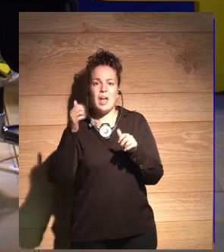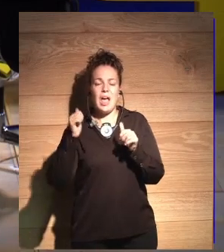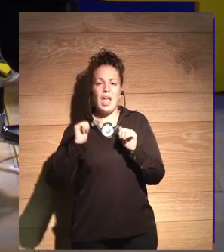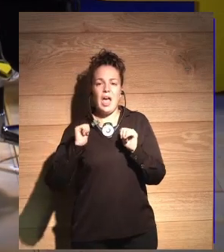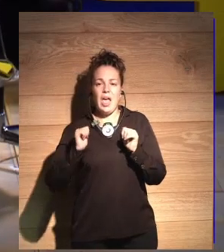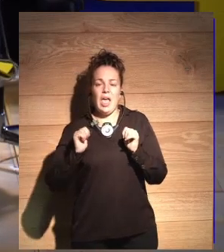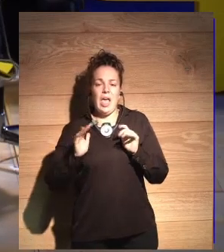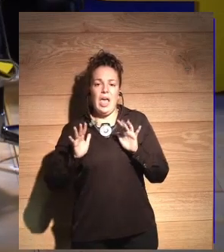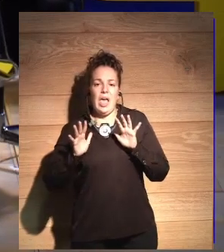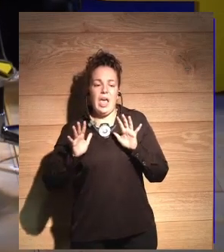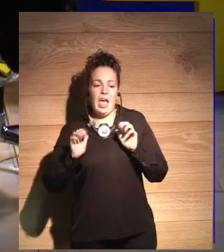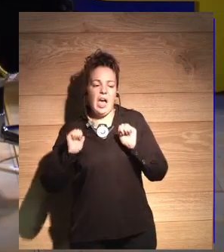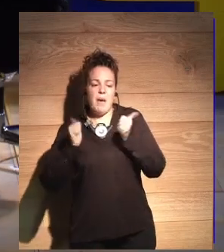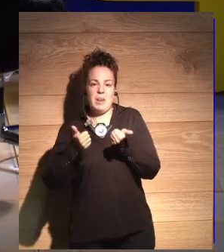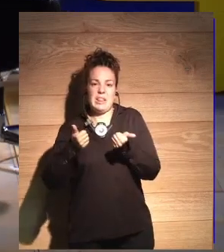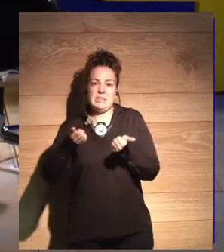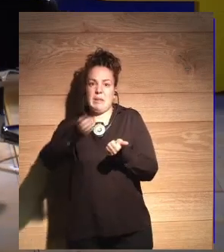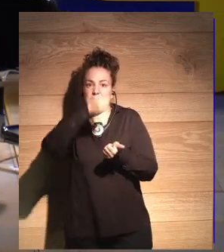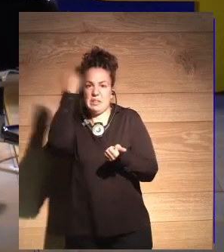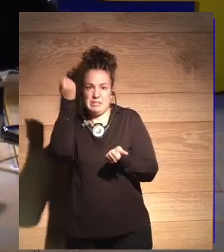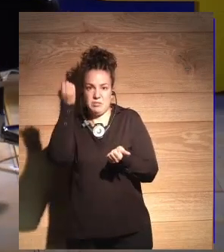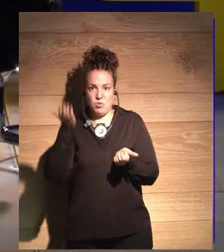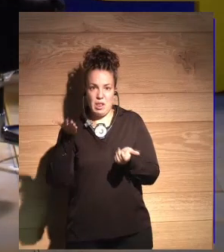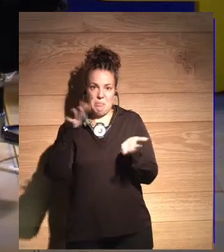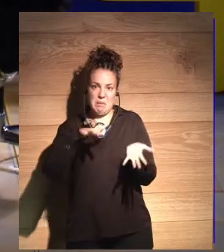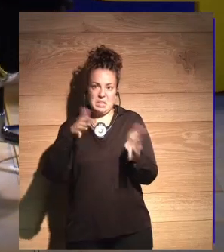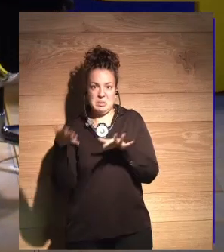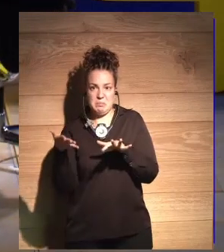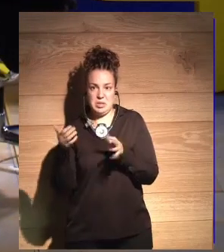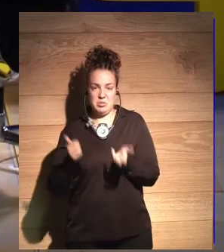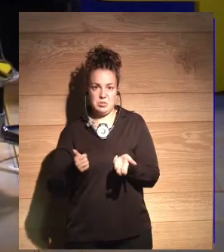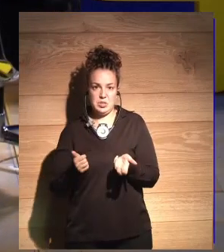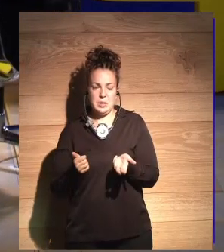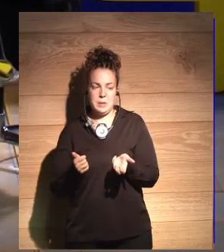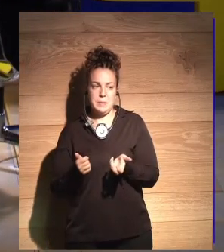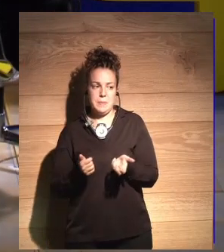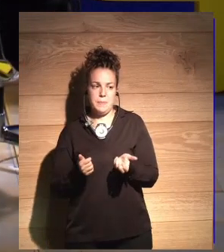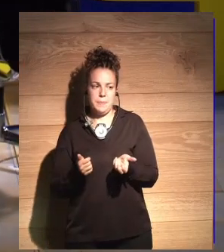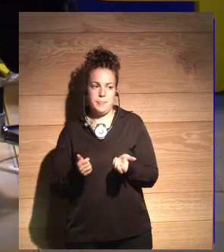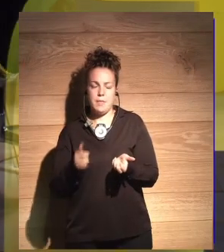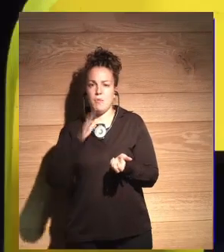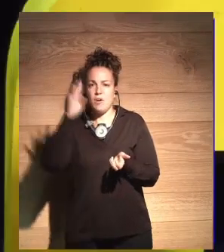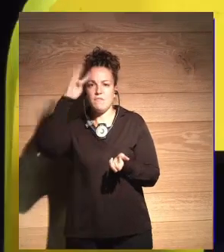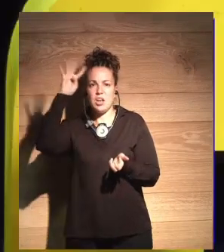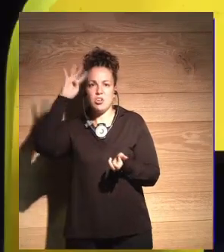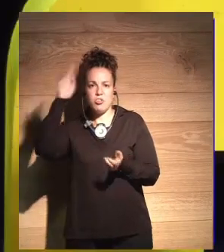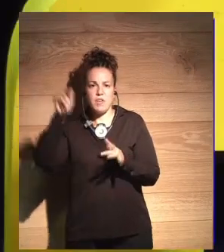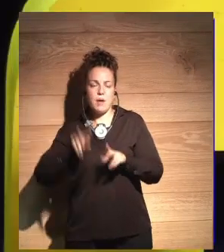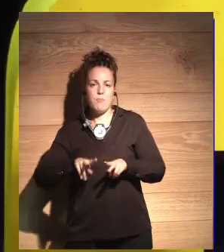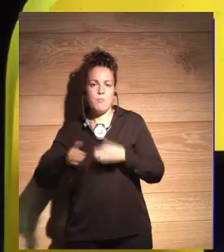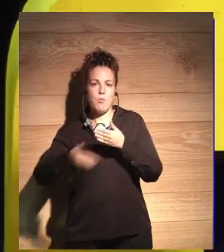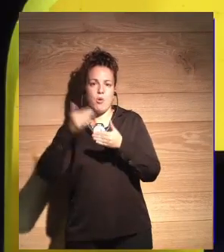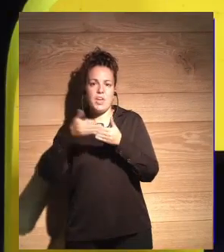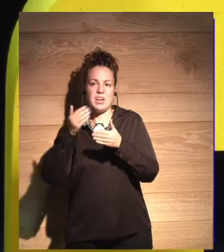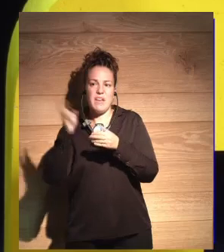Like why you would put it back in. Well, it's like how much modern philosophy came from a cave that we're still basing society on, and then we say, oh, cave people were